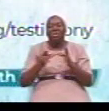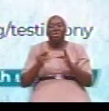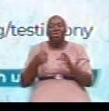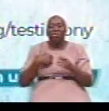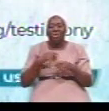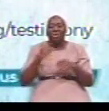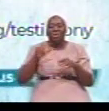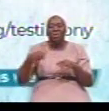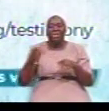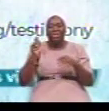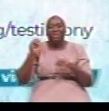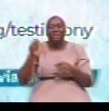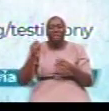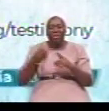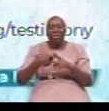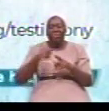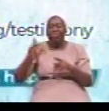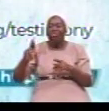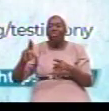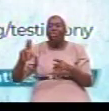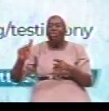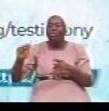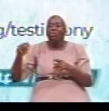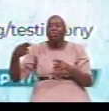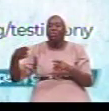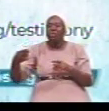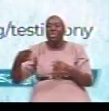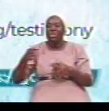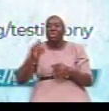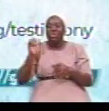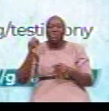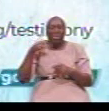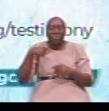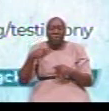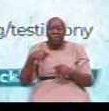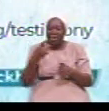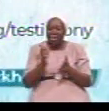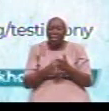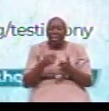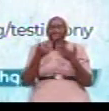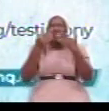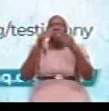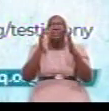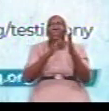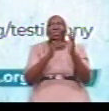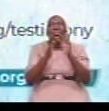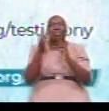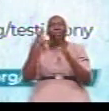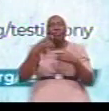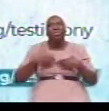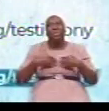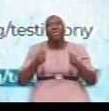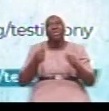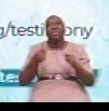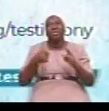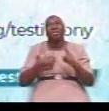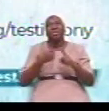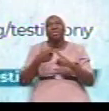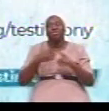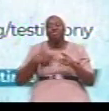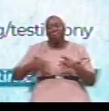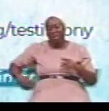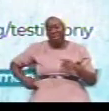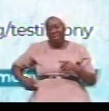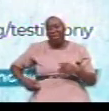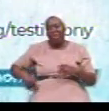testimony coming from Ruth Adebolu, and she says, "Thank you, Jesus, for healing me from my waist